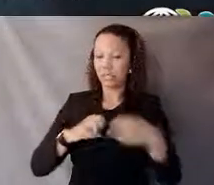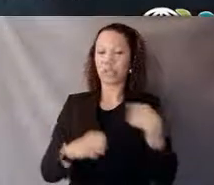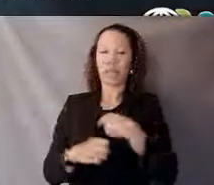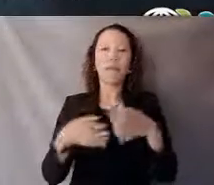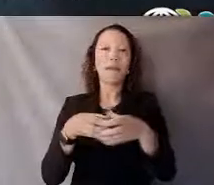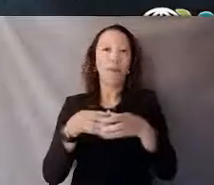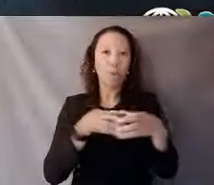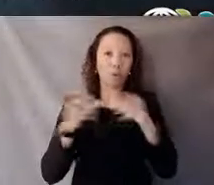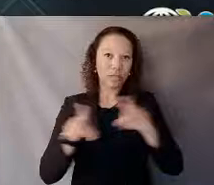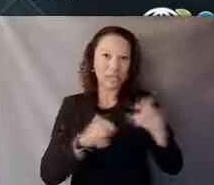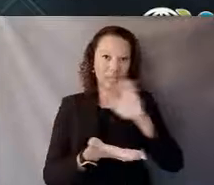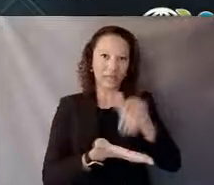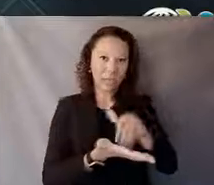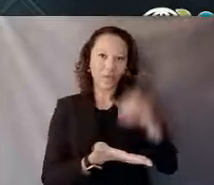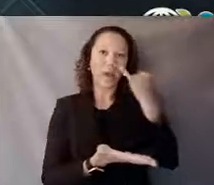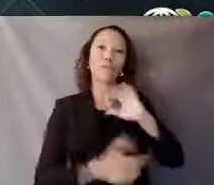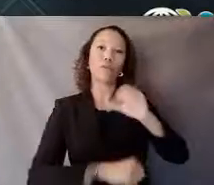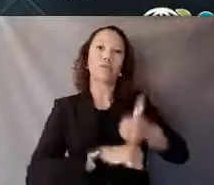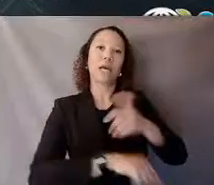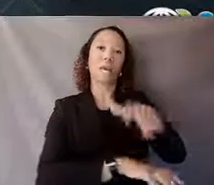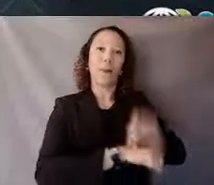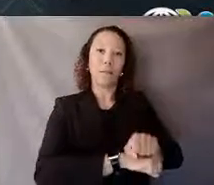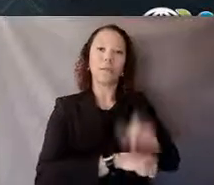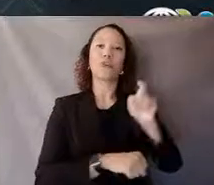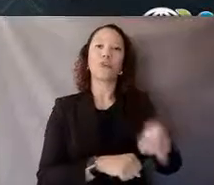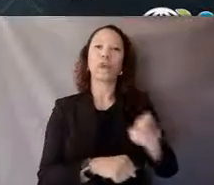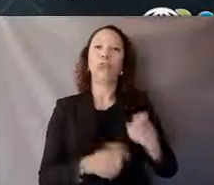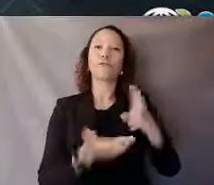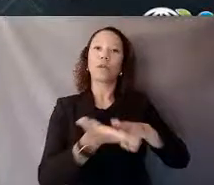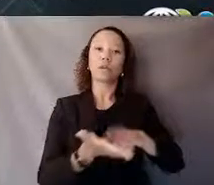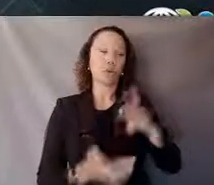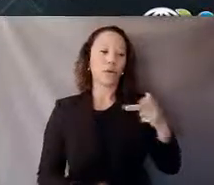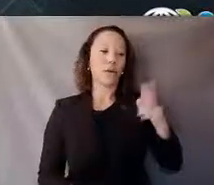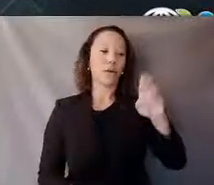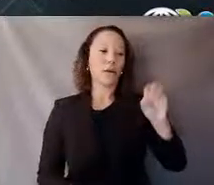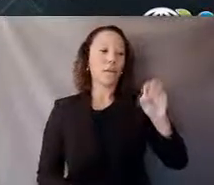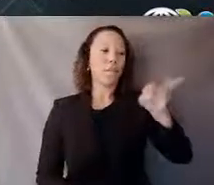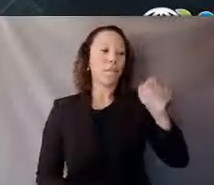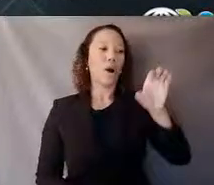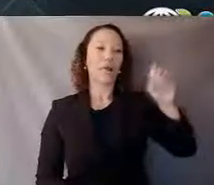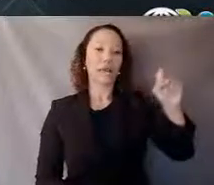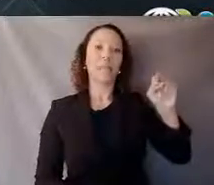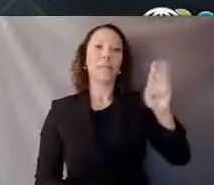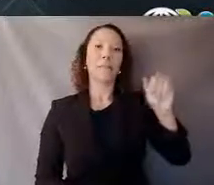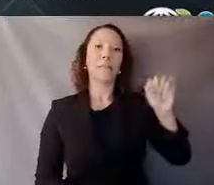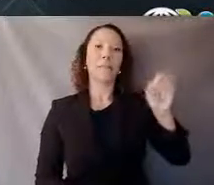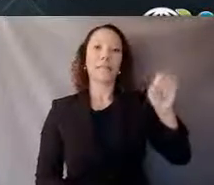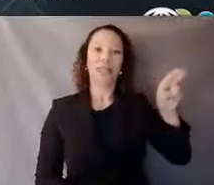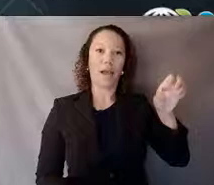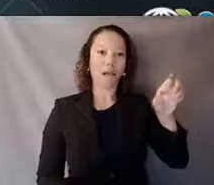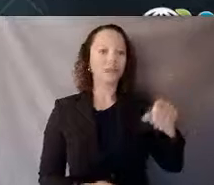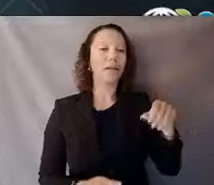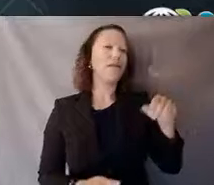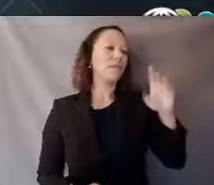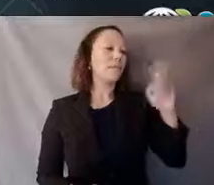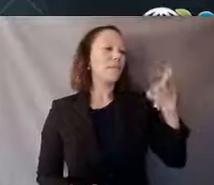by appointment online, so make sure you register at projectbaseline.com. And remember that walk-ins are not